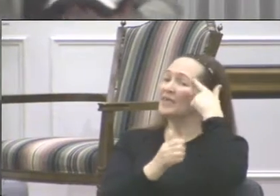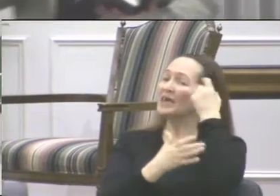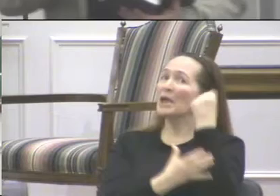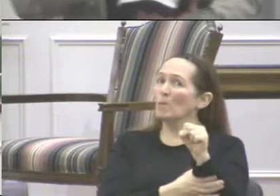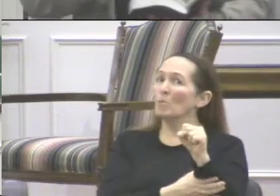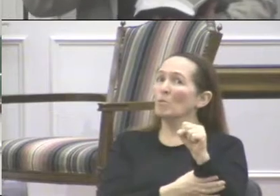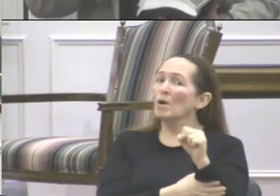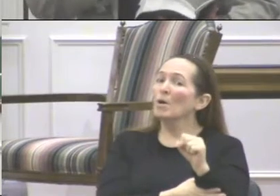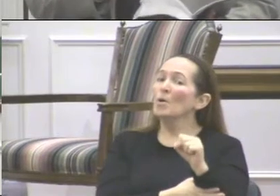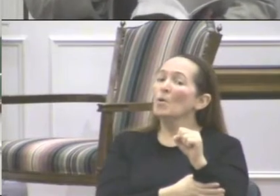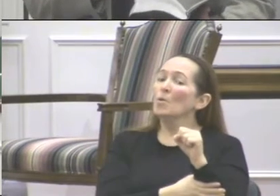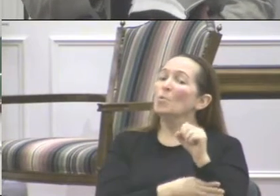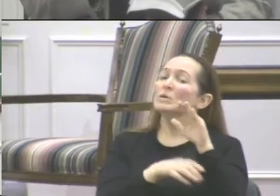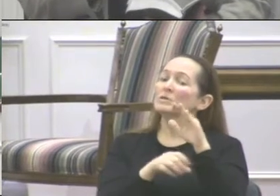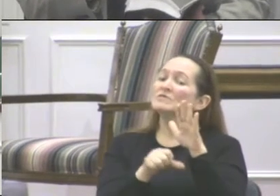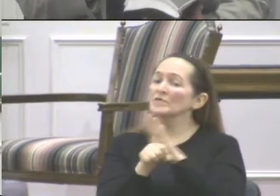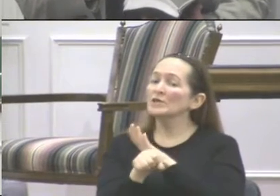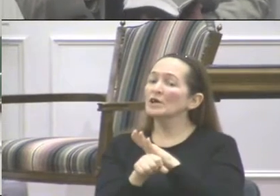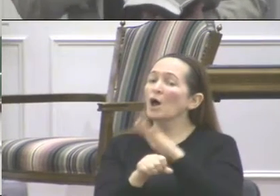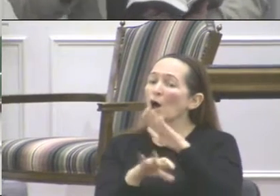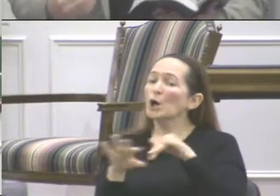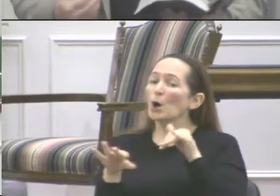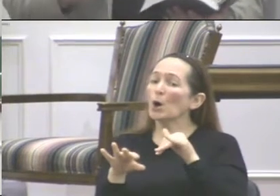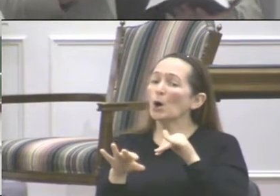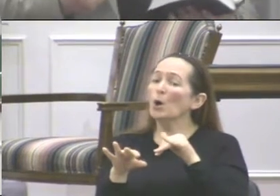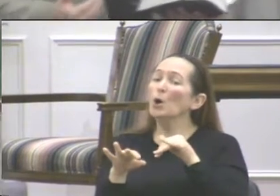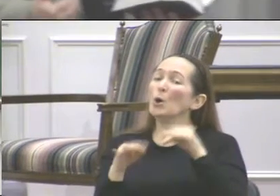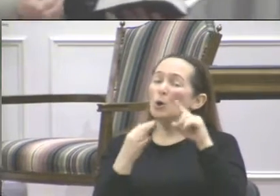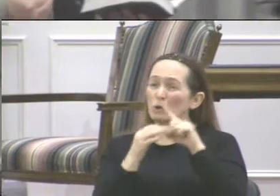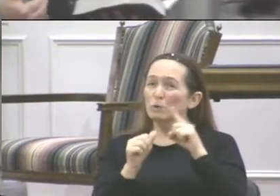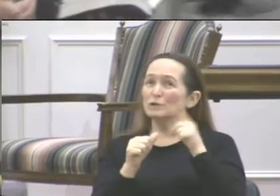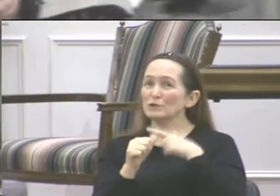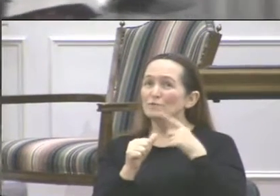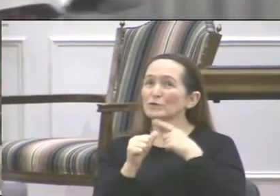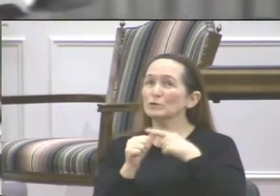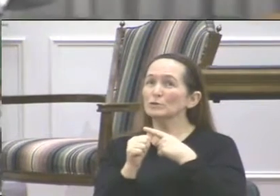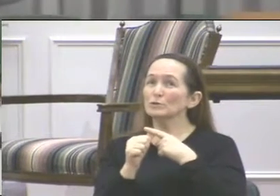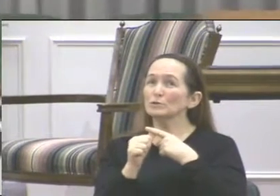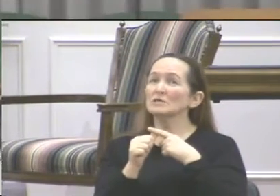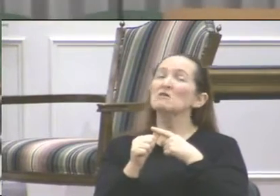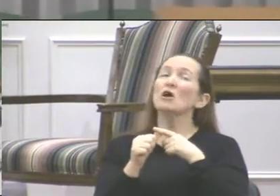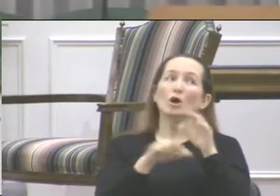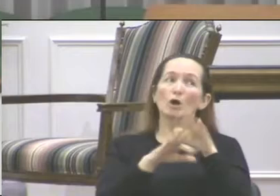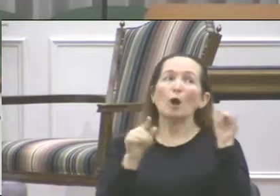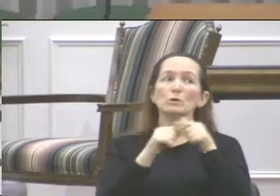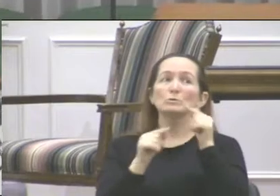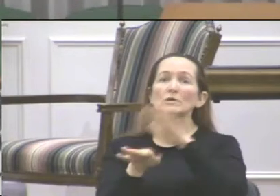probably originally issued to his father, who didn't fulfill the call.